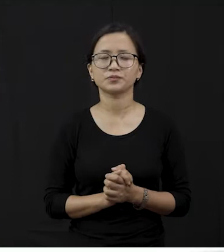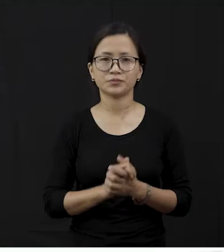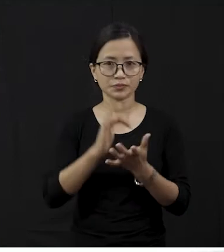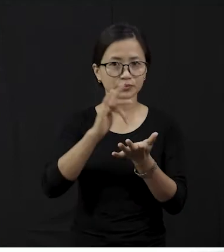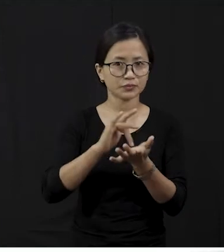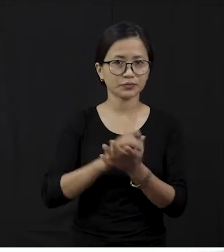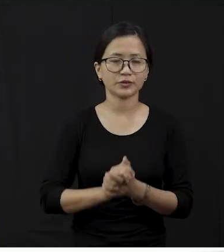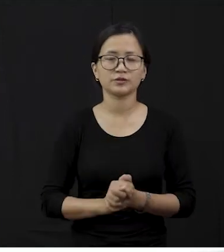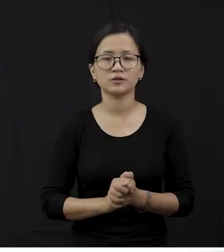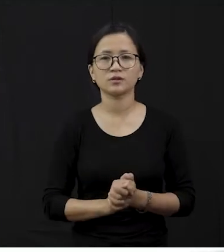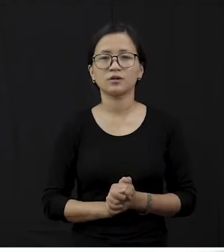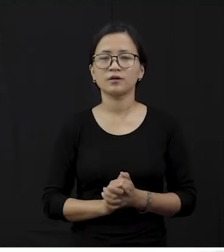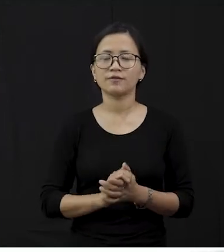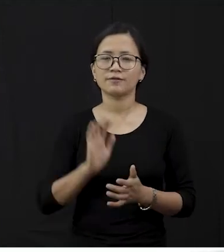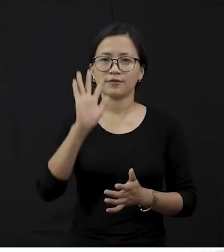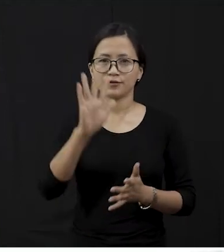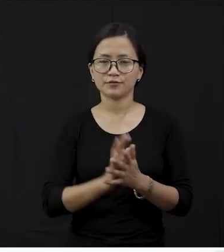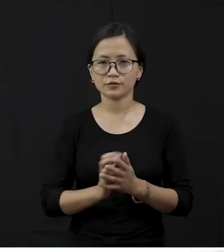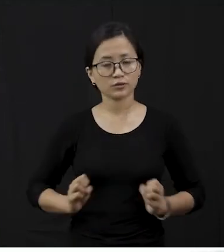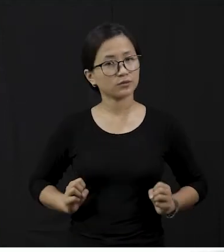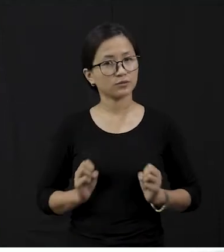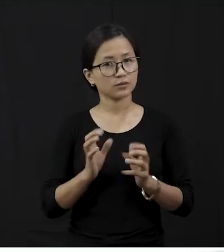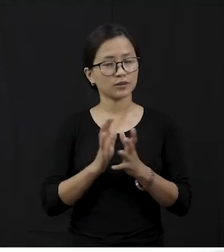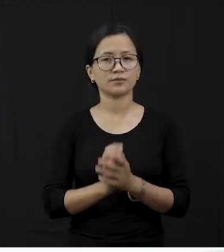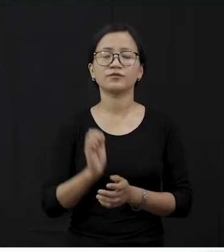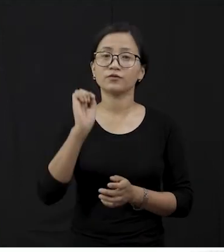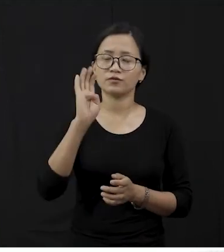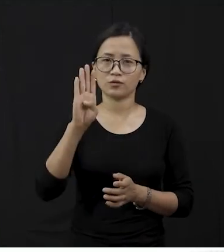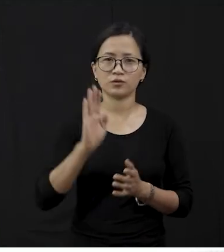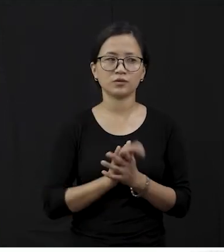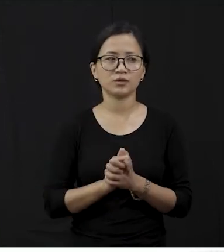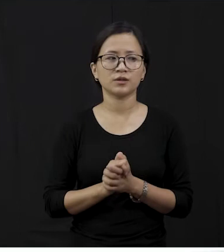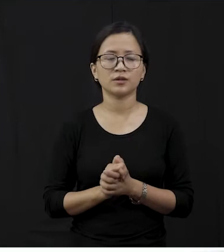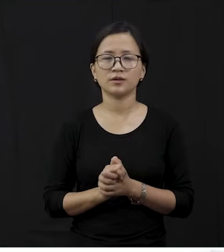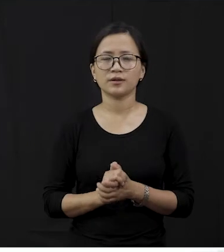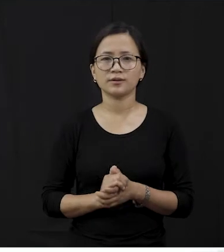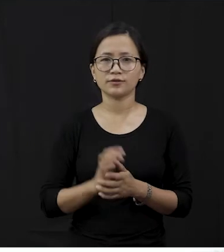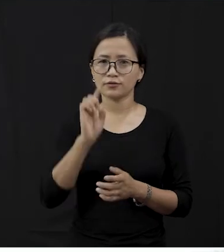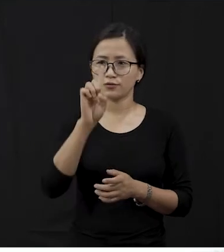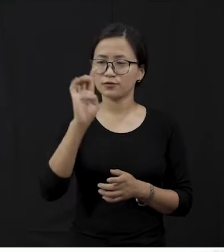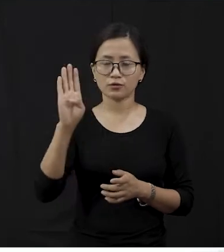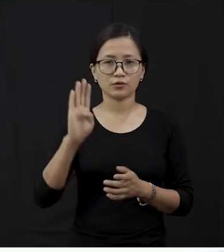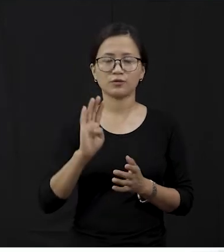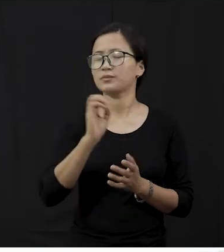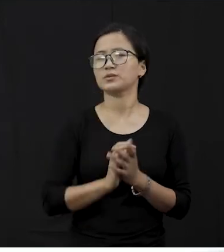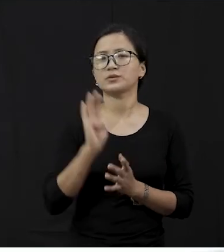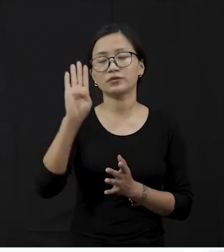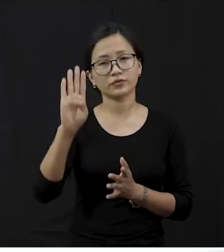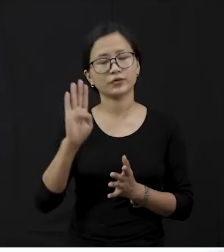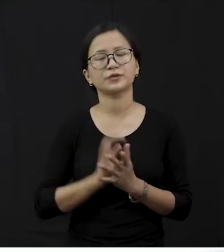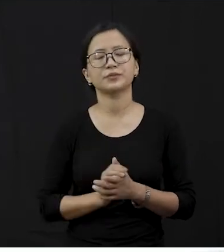this 5 became 4 and this 4 became 14. Okay? We